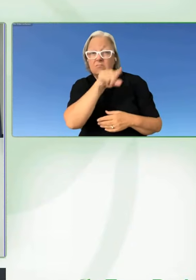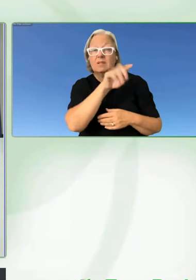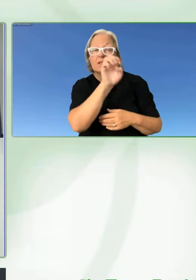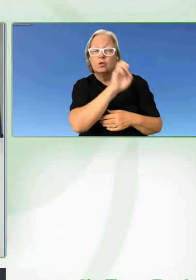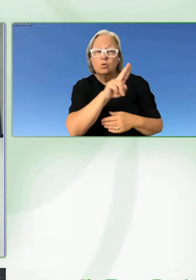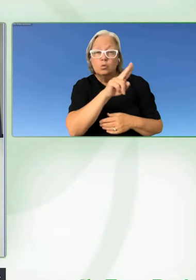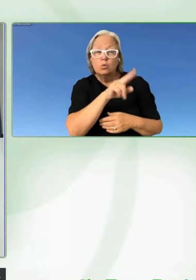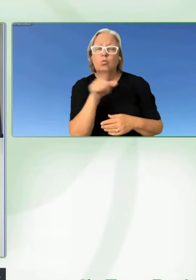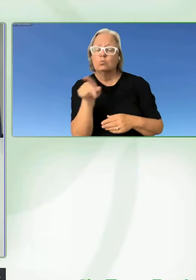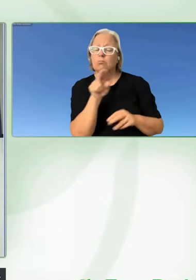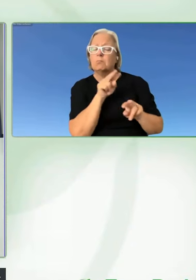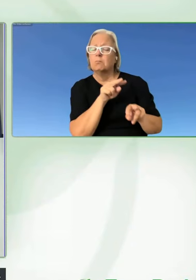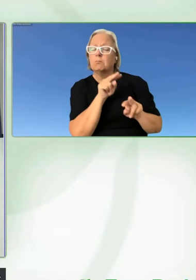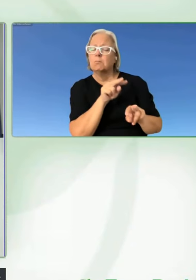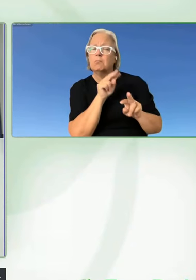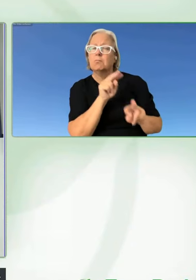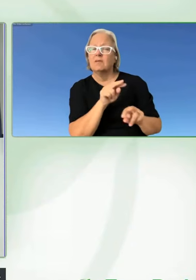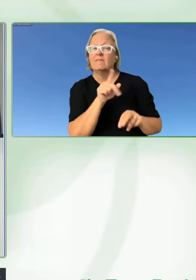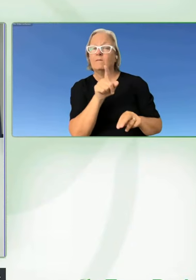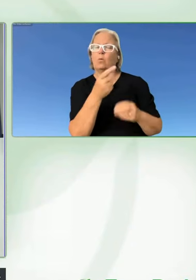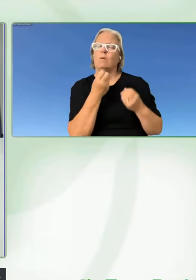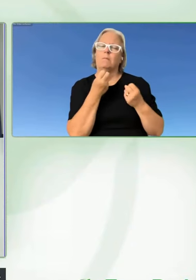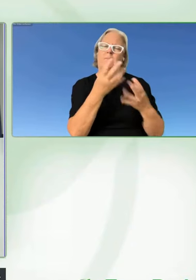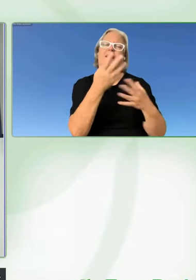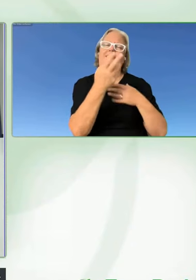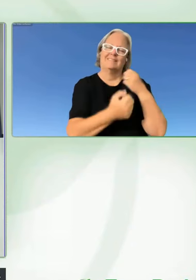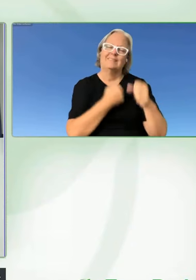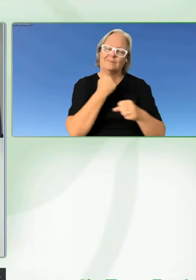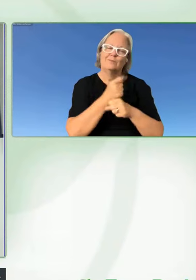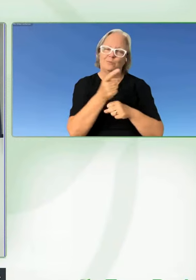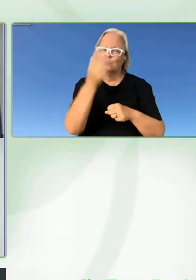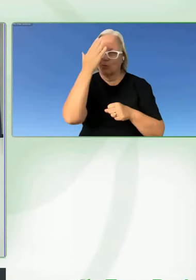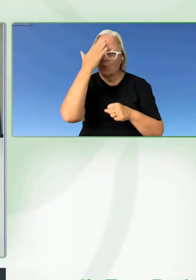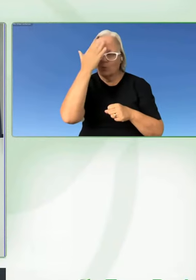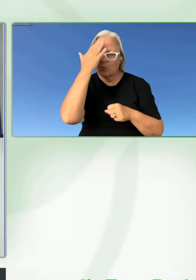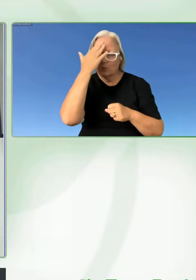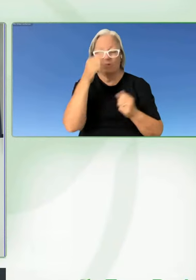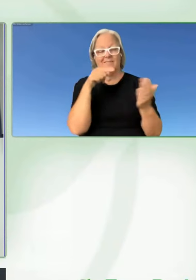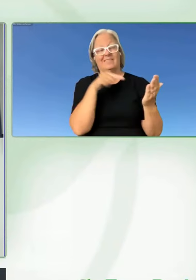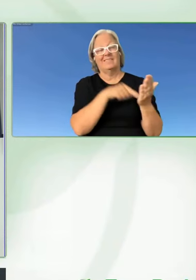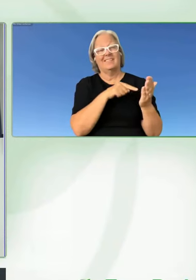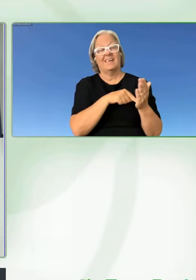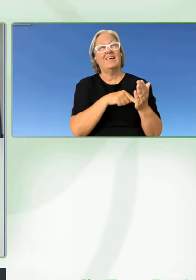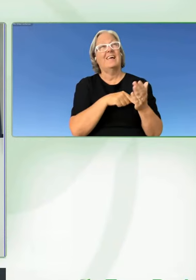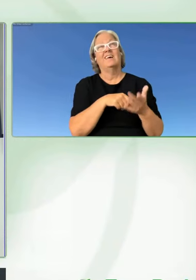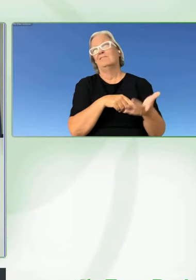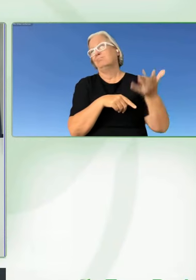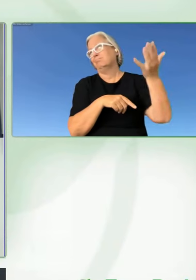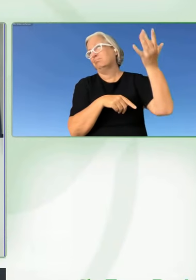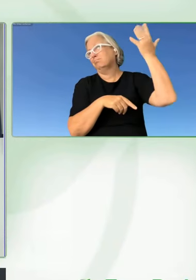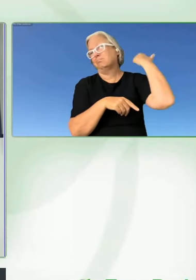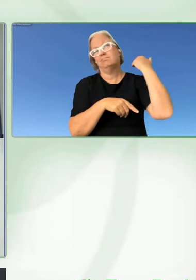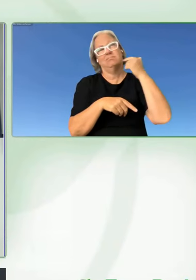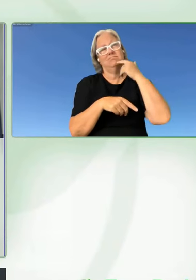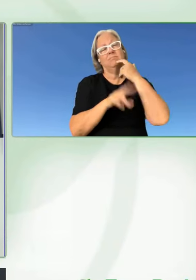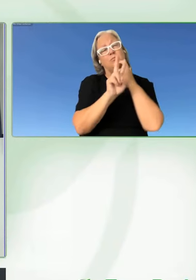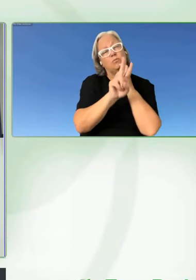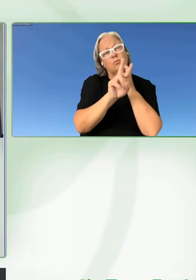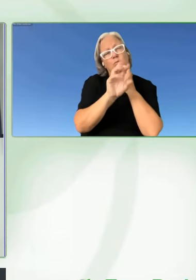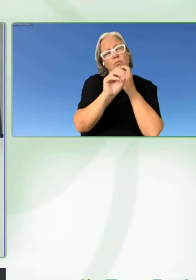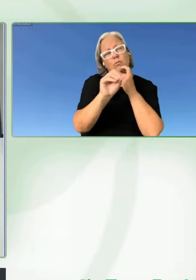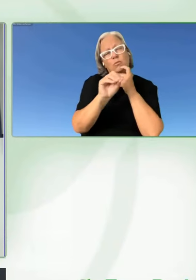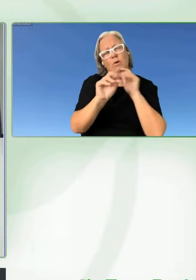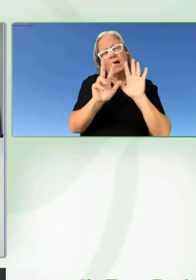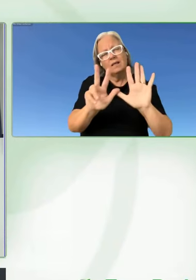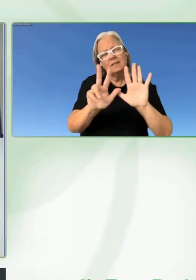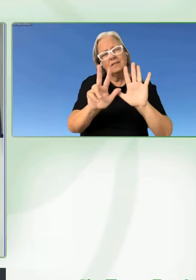topic for many years, you know that this directive was proposed already in 2008,